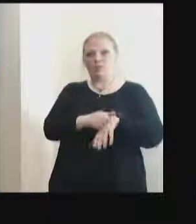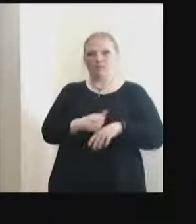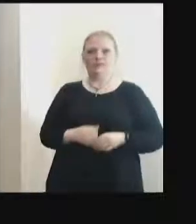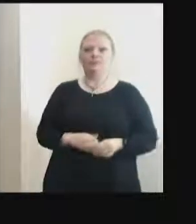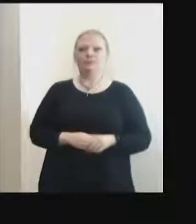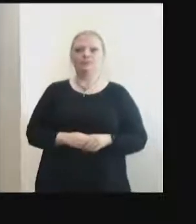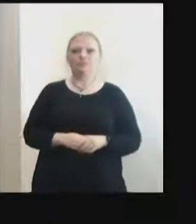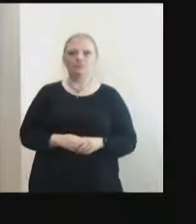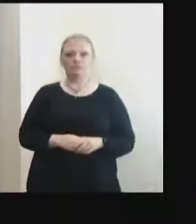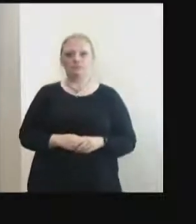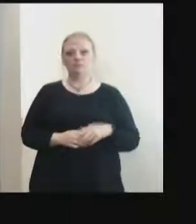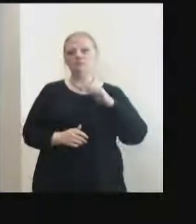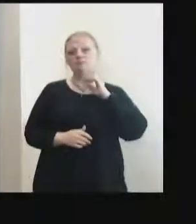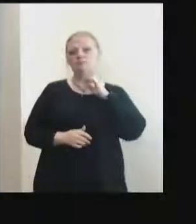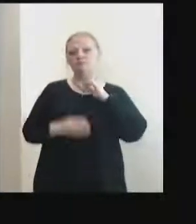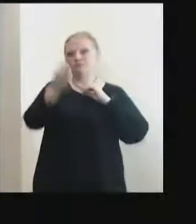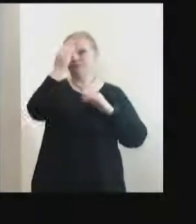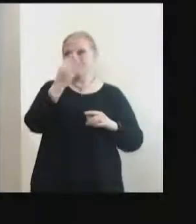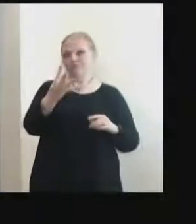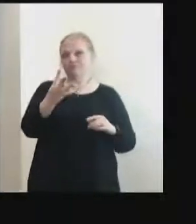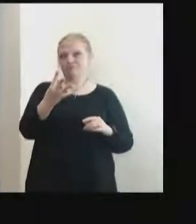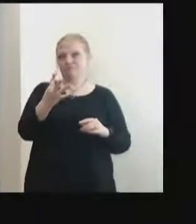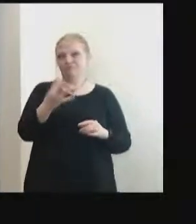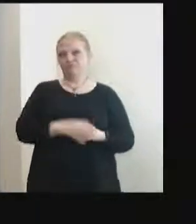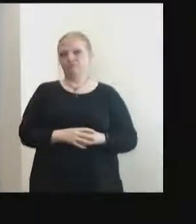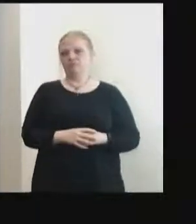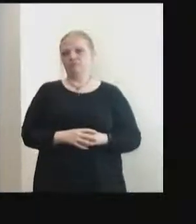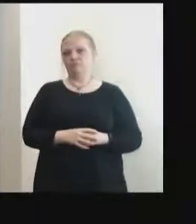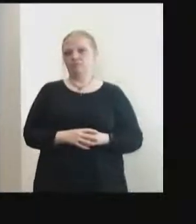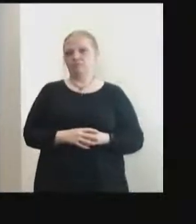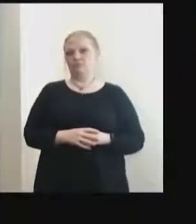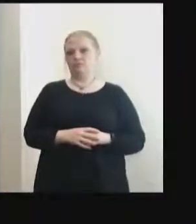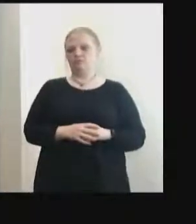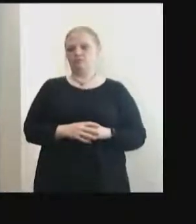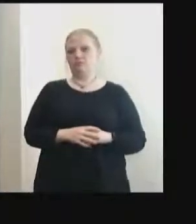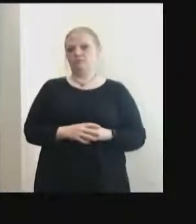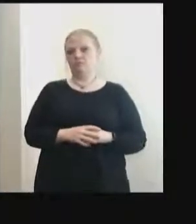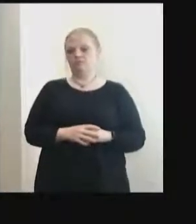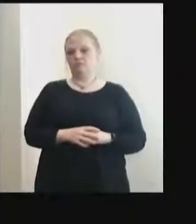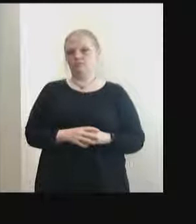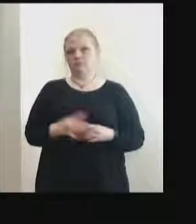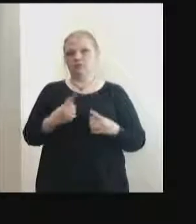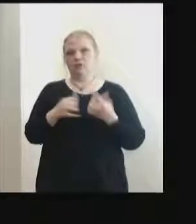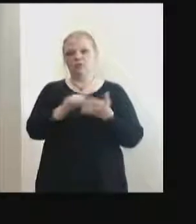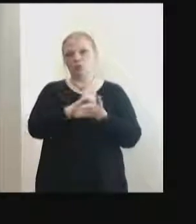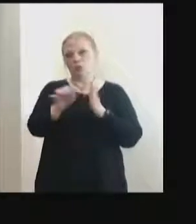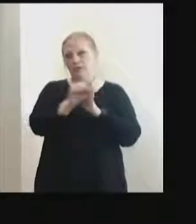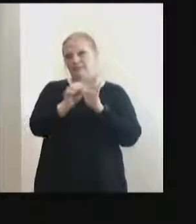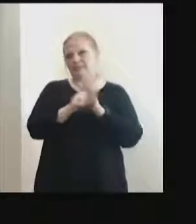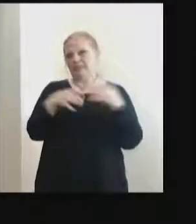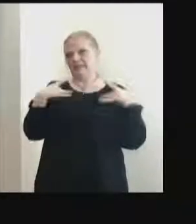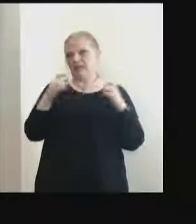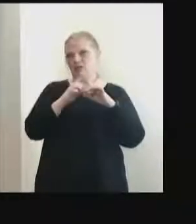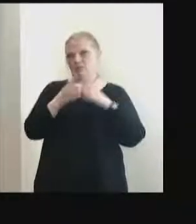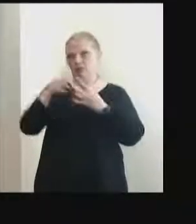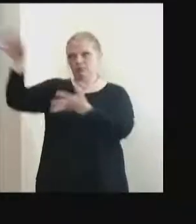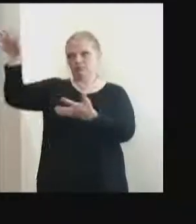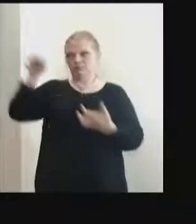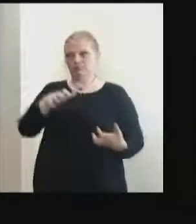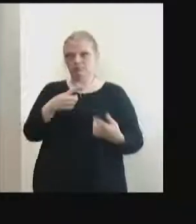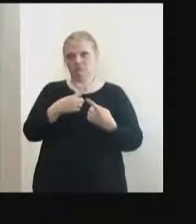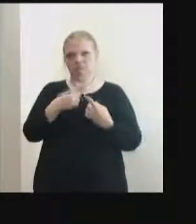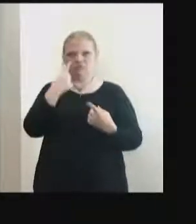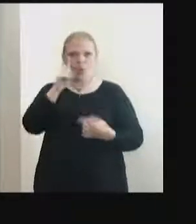appointment. Just to let you know what we are getting from the for the New York State Health Department of COVID-19